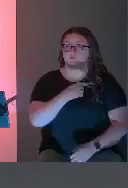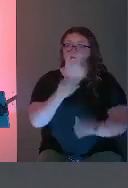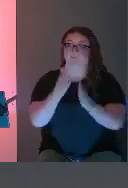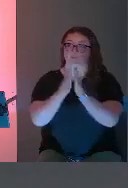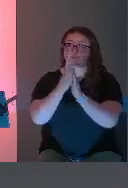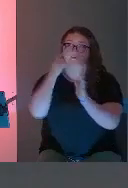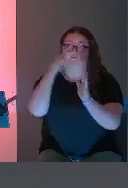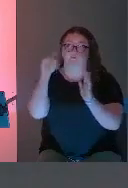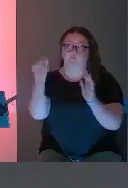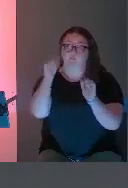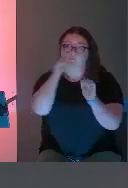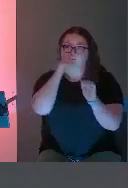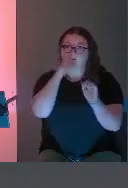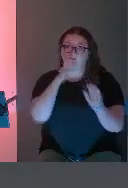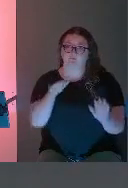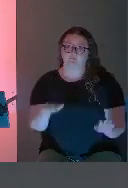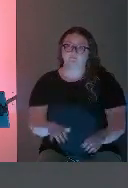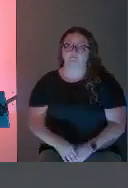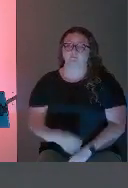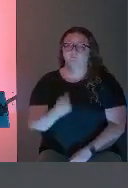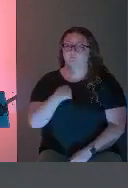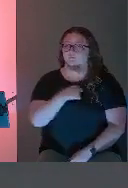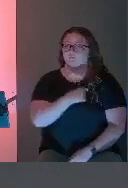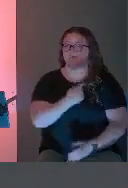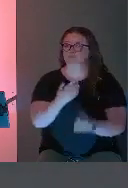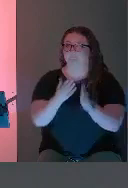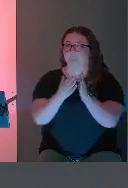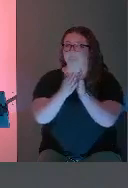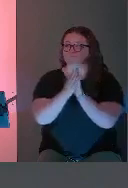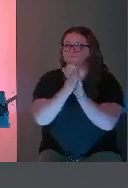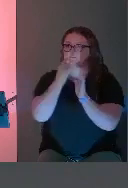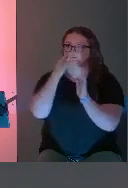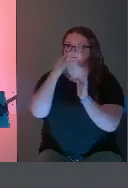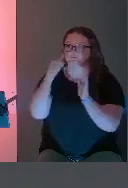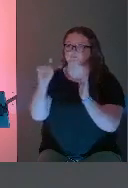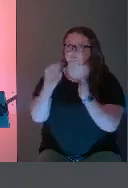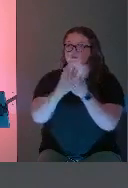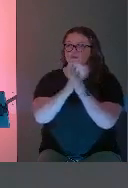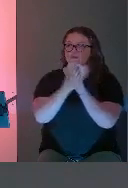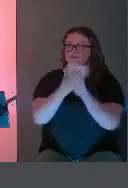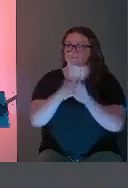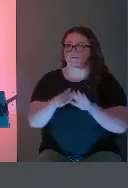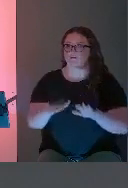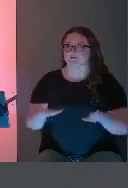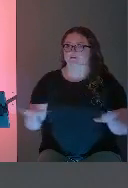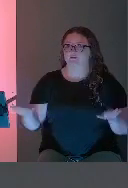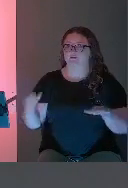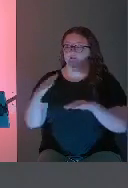For peace.